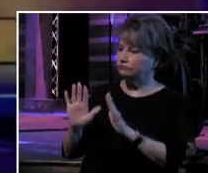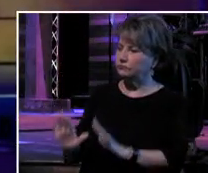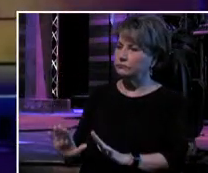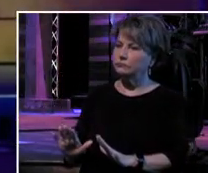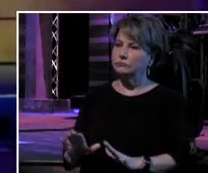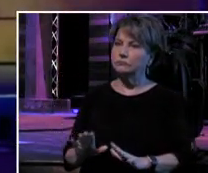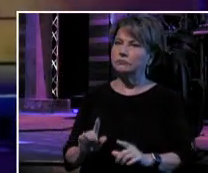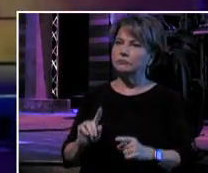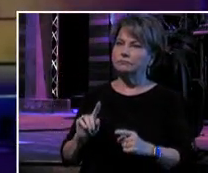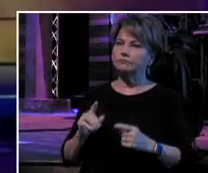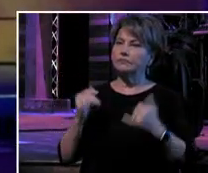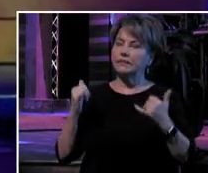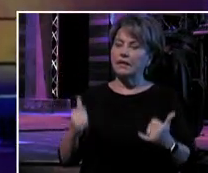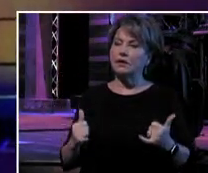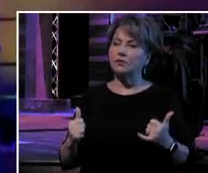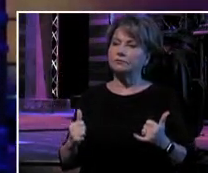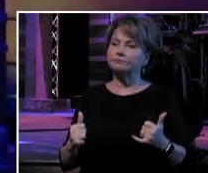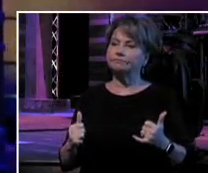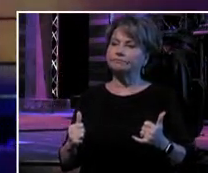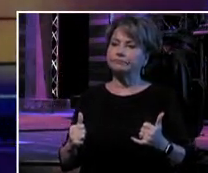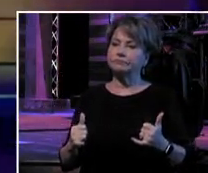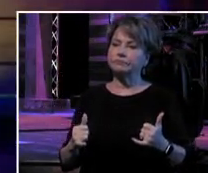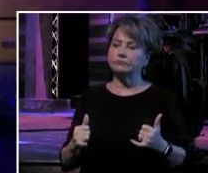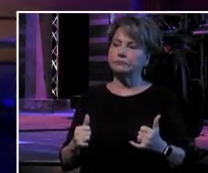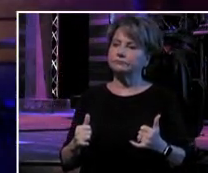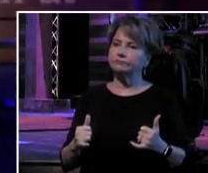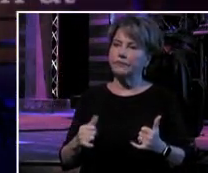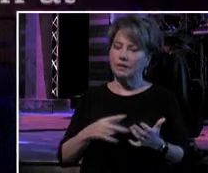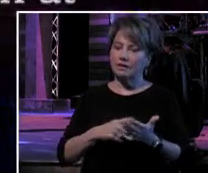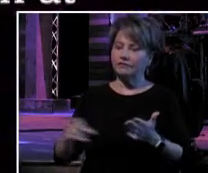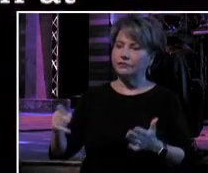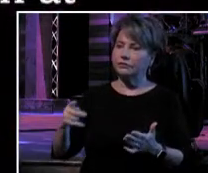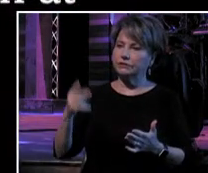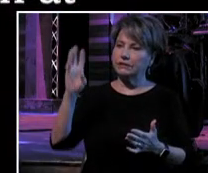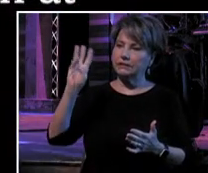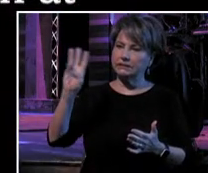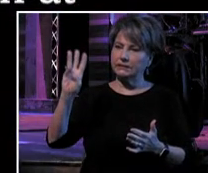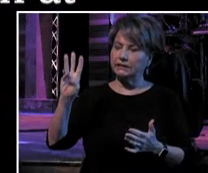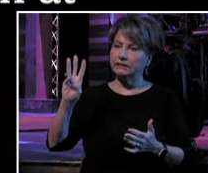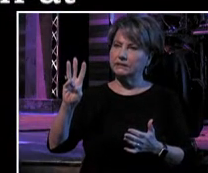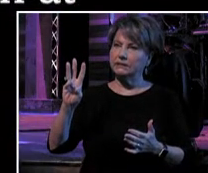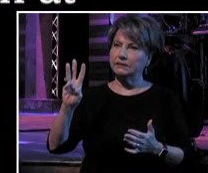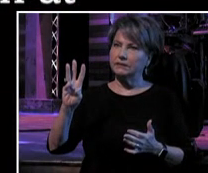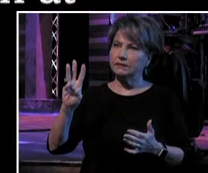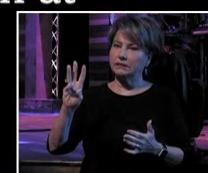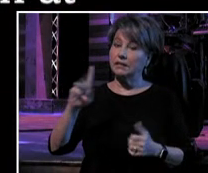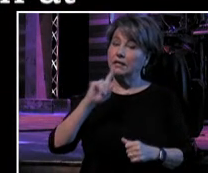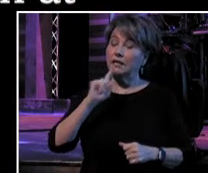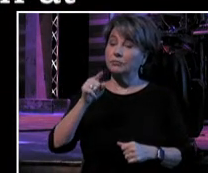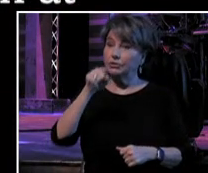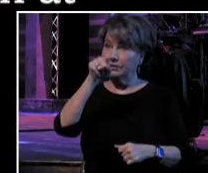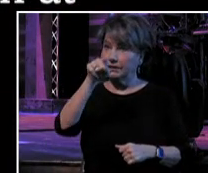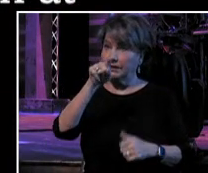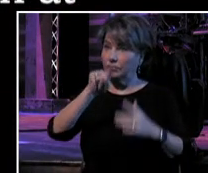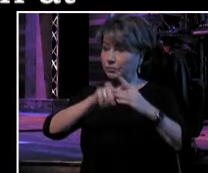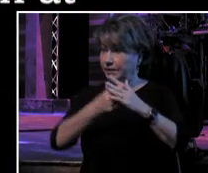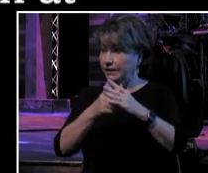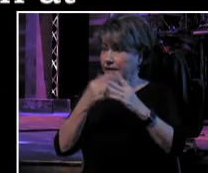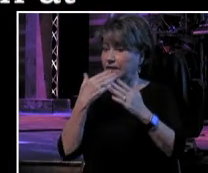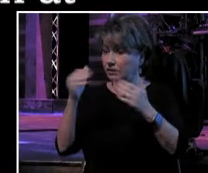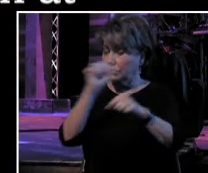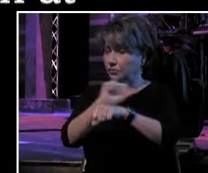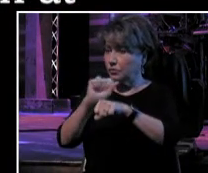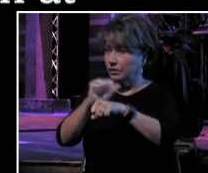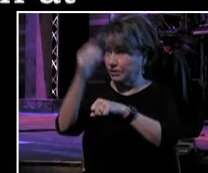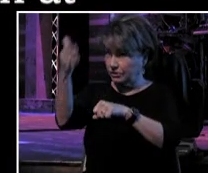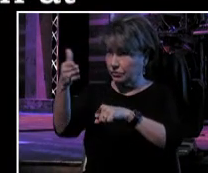now was like in his life. So let's keep reading. Look at verse 6. He says, "I am sure of this, that he who began a good work in you